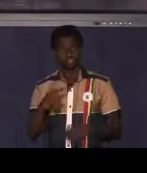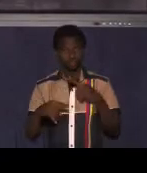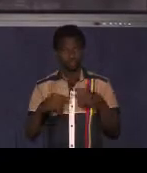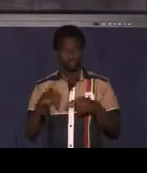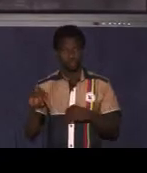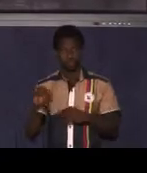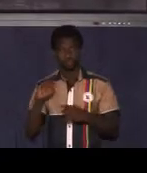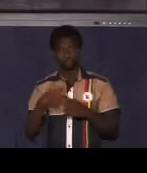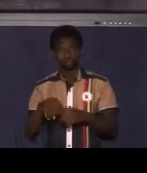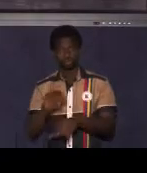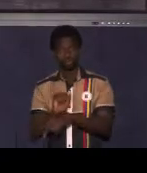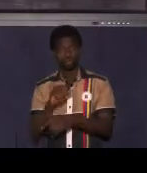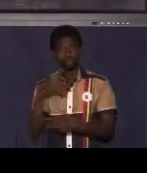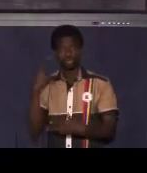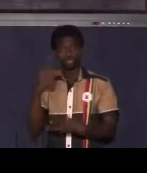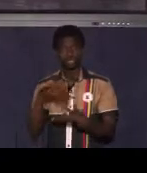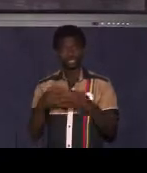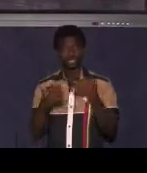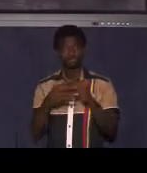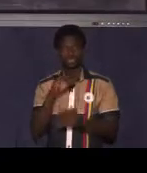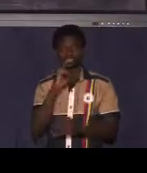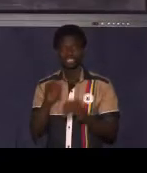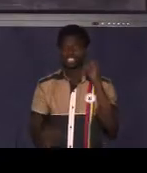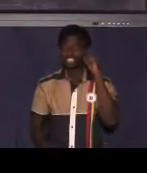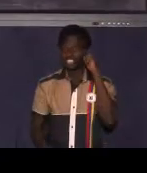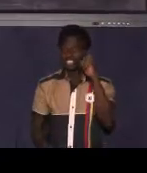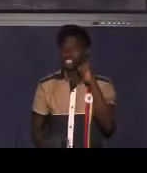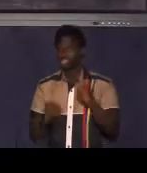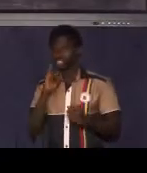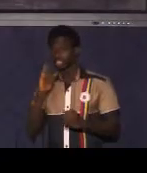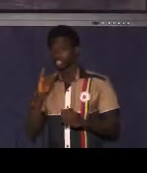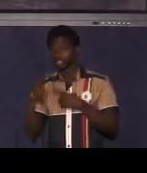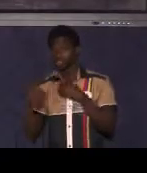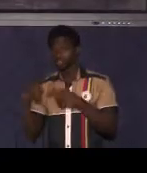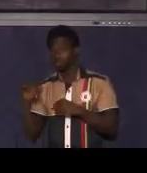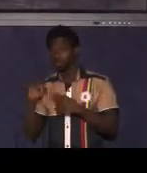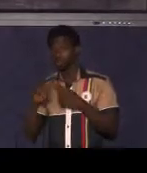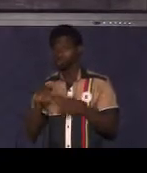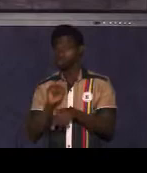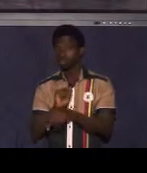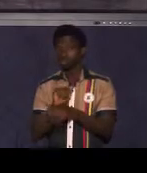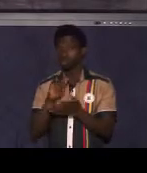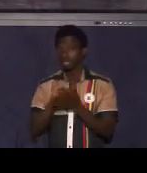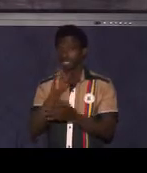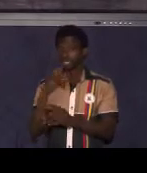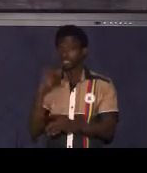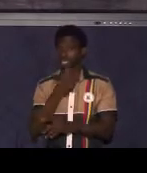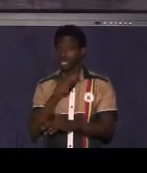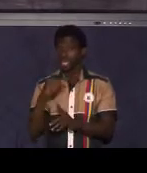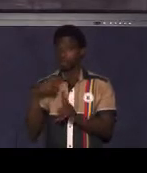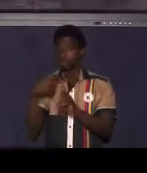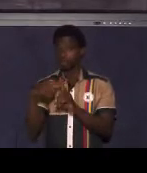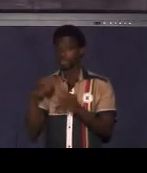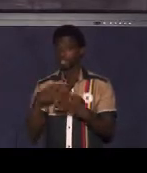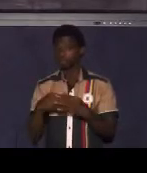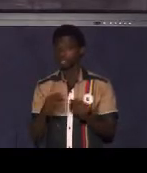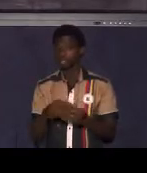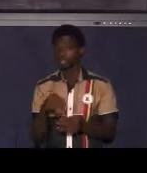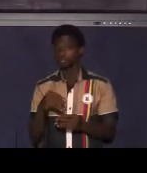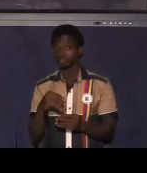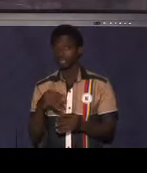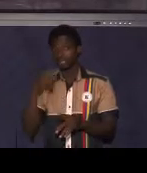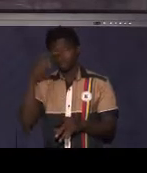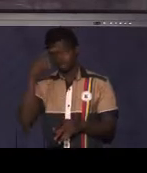She is going to work. The statement is, she is going to work. That is a